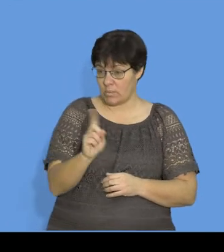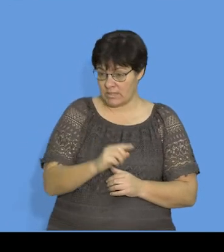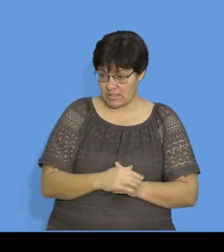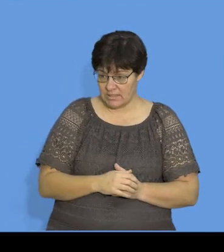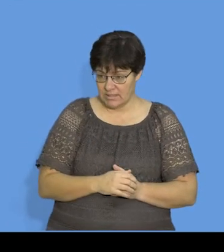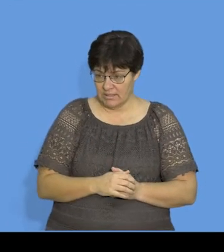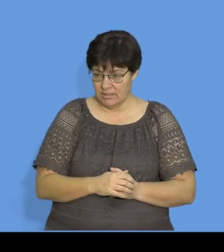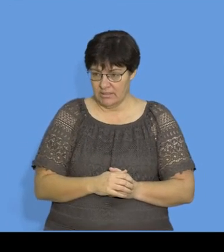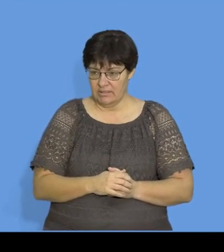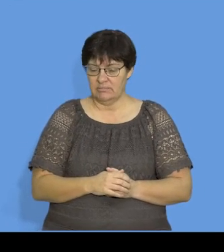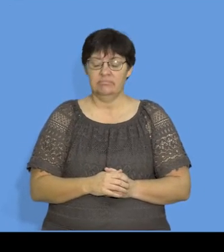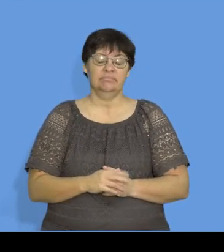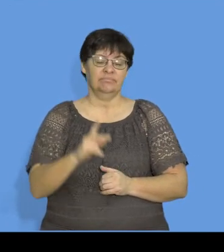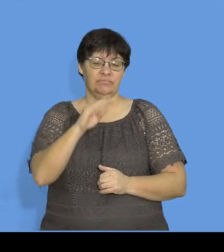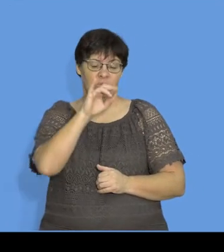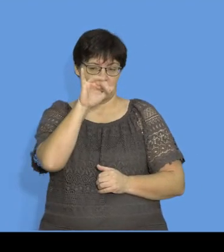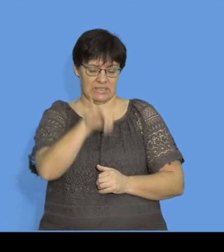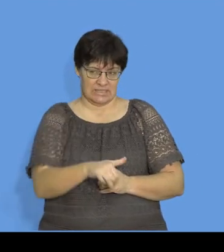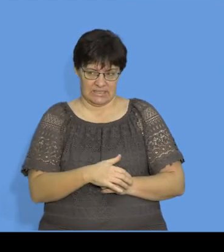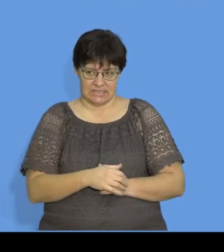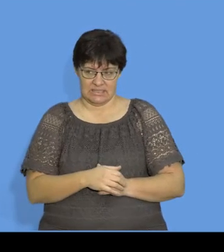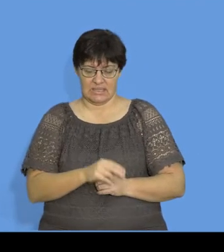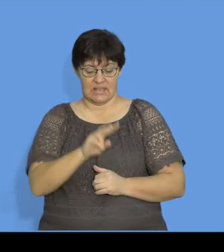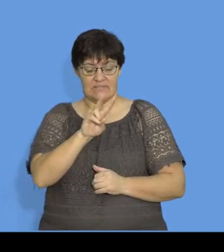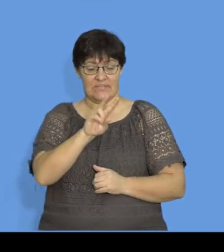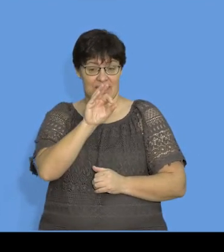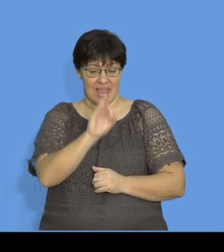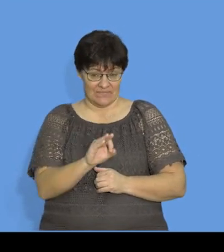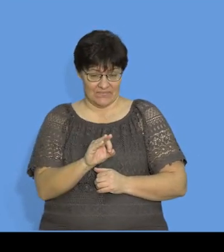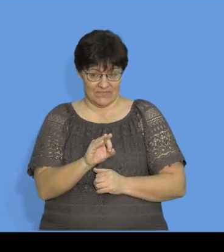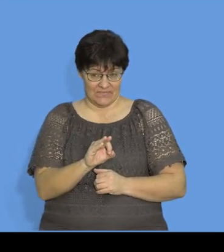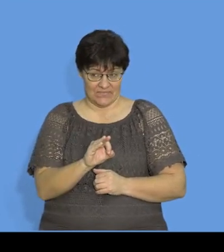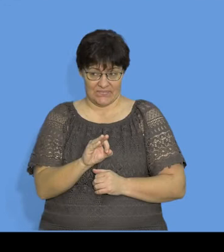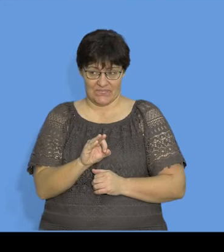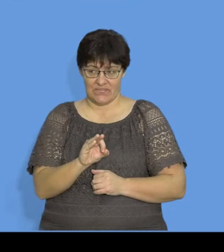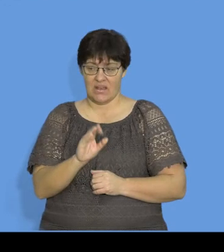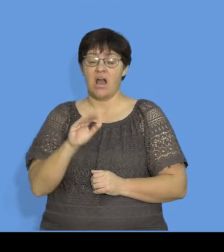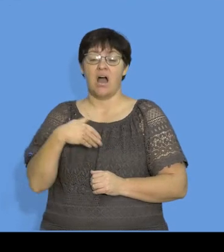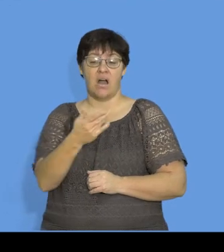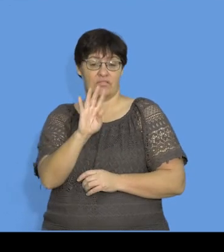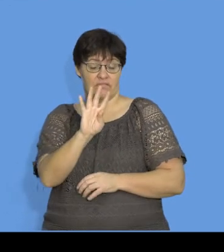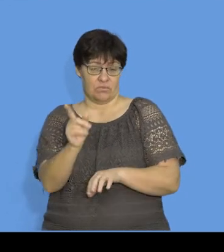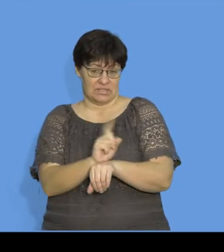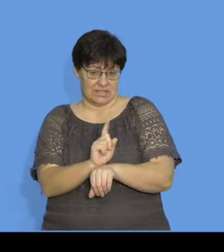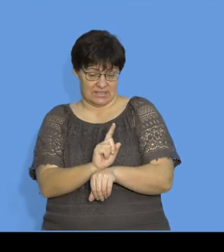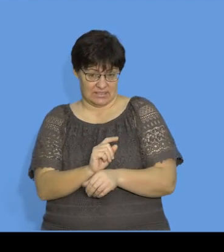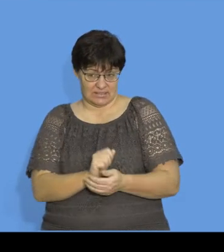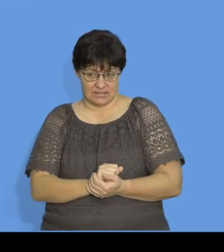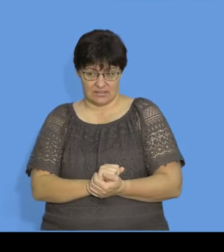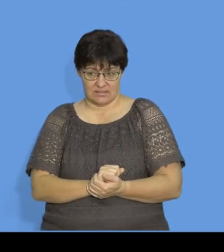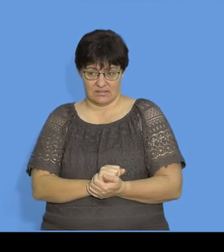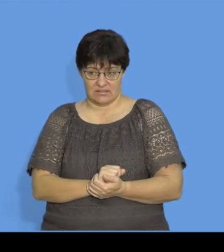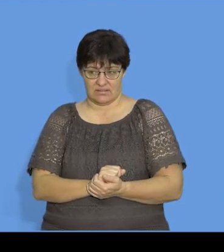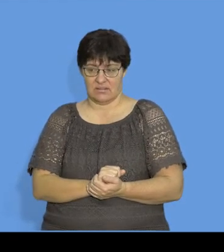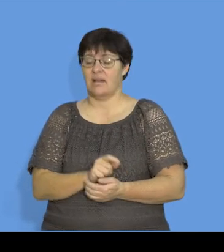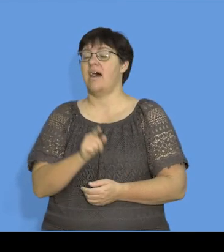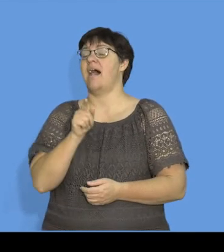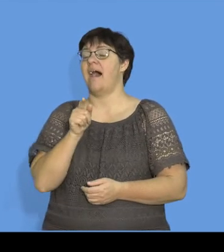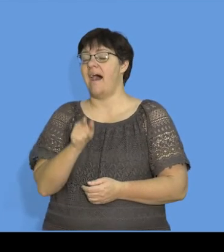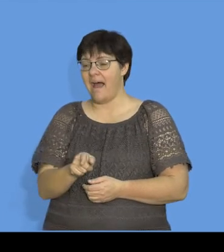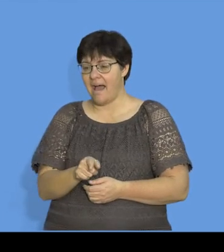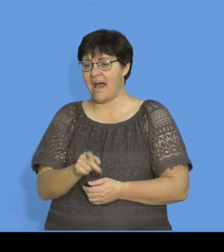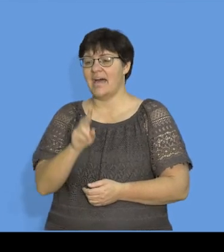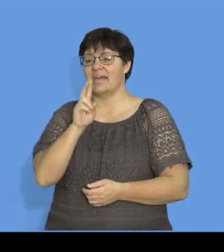the velocity, Vf, of the car after 4 seconds. And then